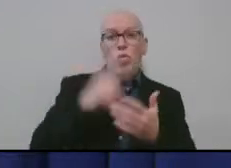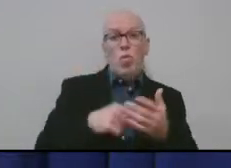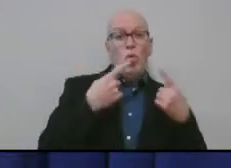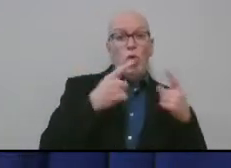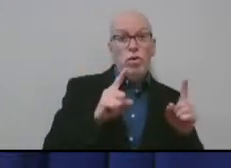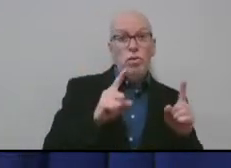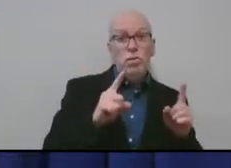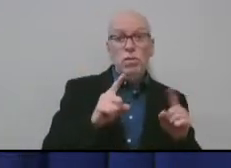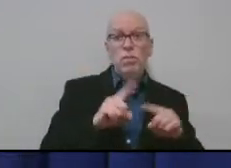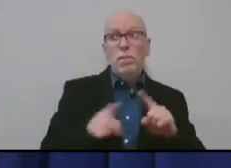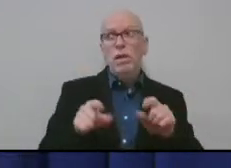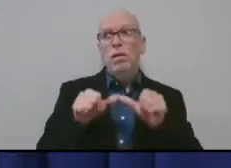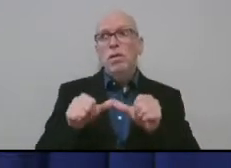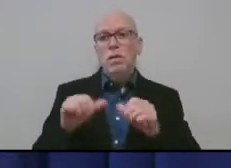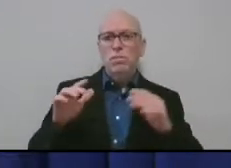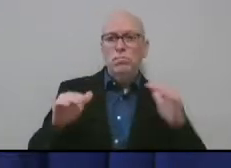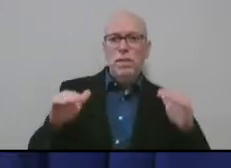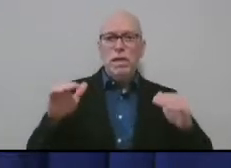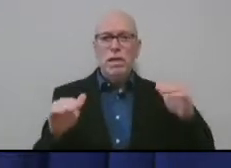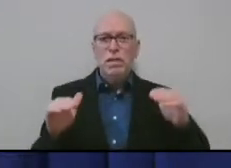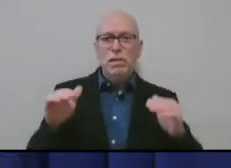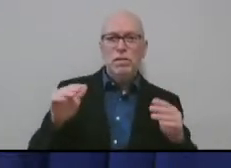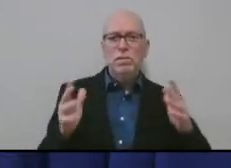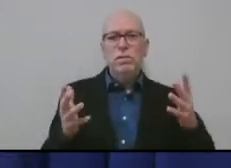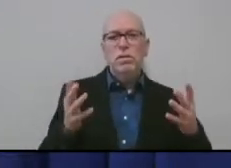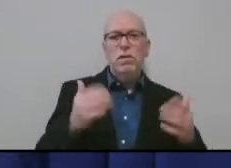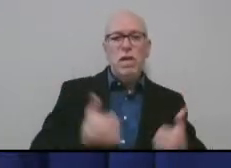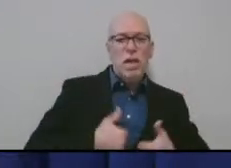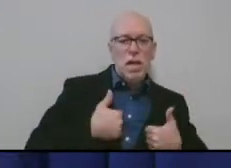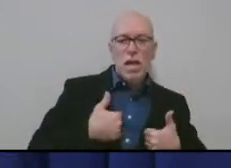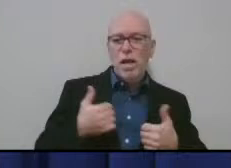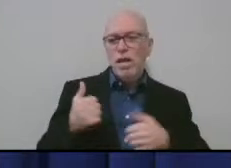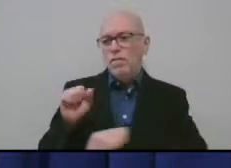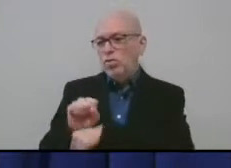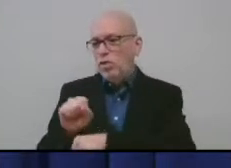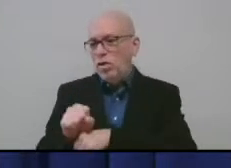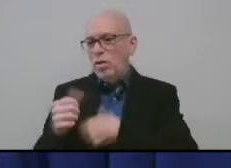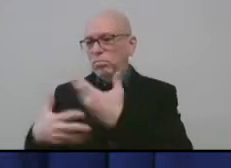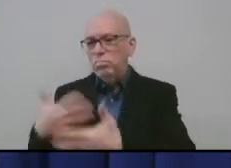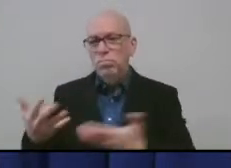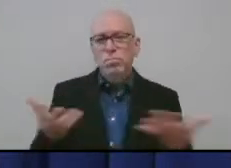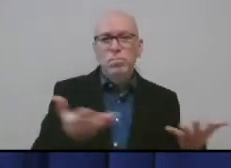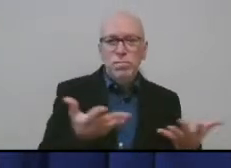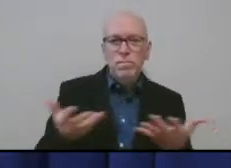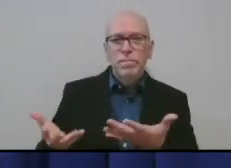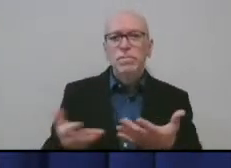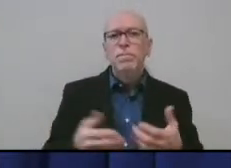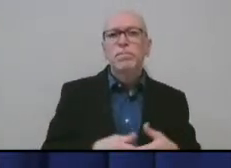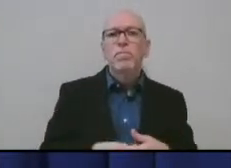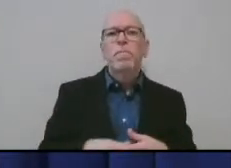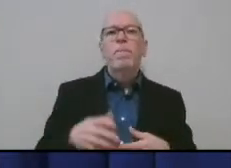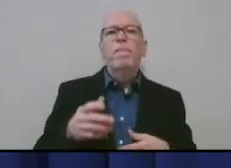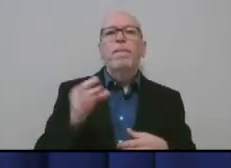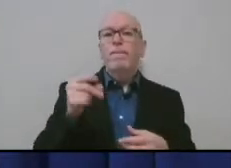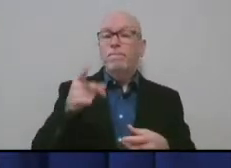a constant balance of our lives and our livelihoods. And to think